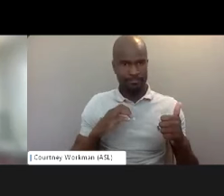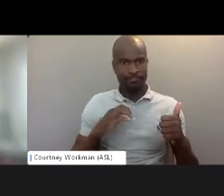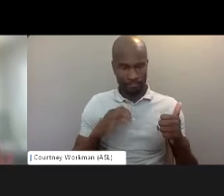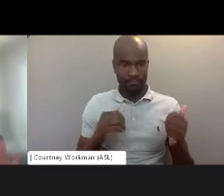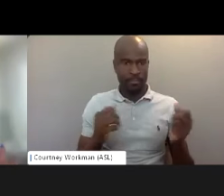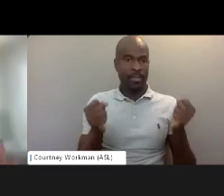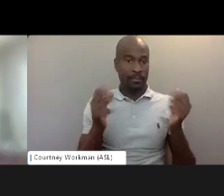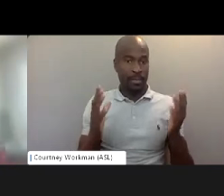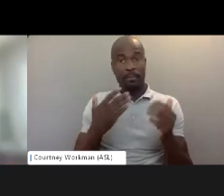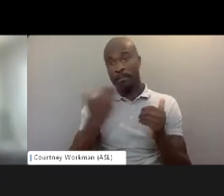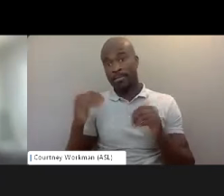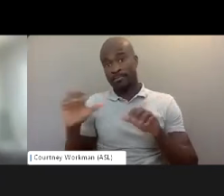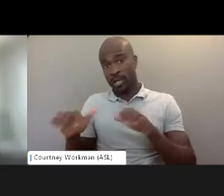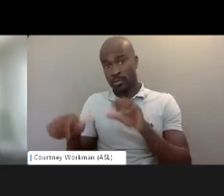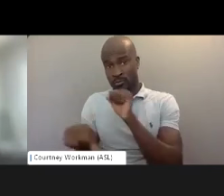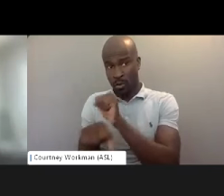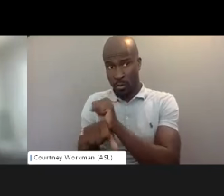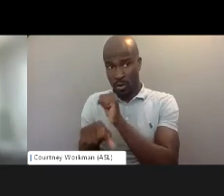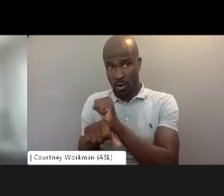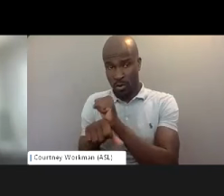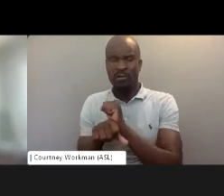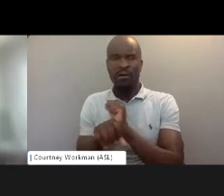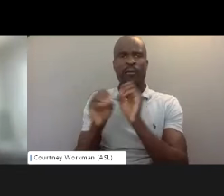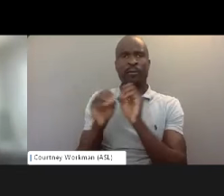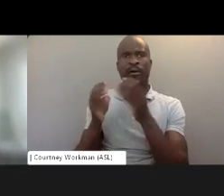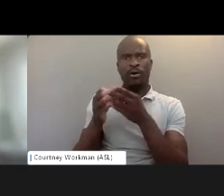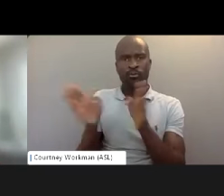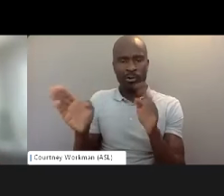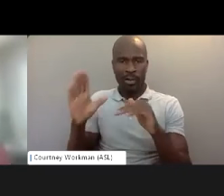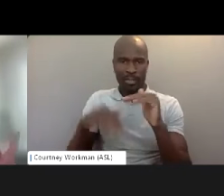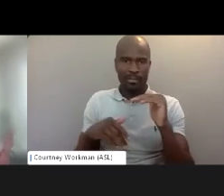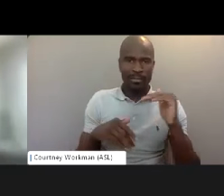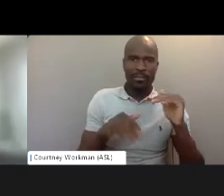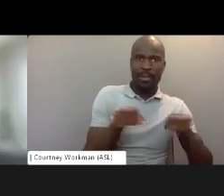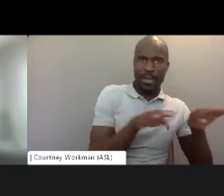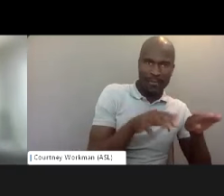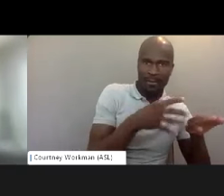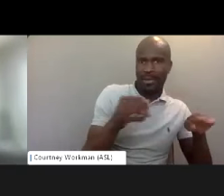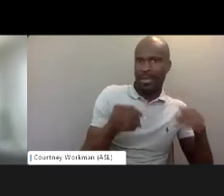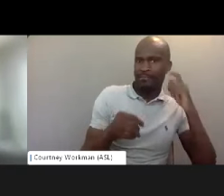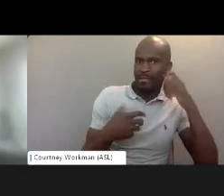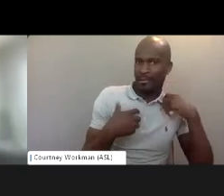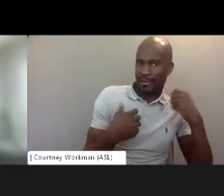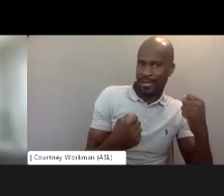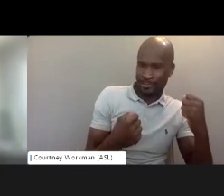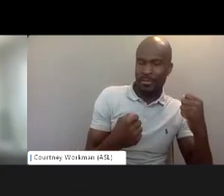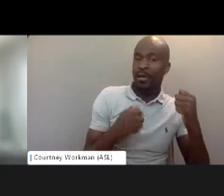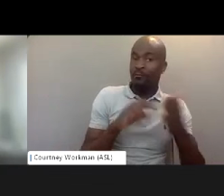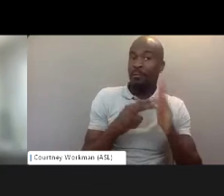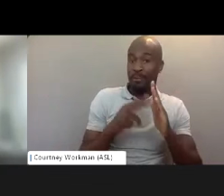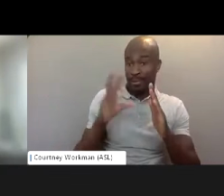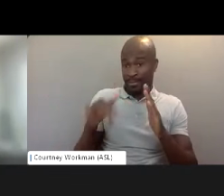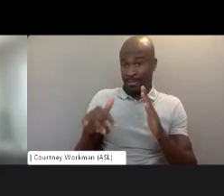practices work that we do is much more broad than the mental and behavioral health piece. So we're going to have a subcommittee of people within